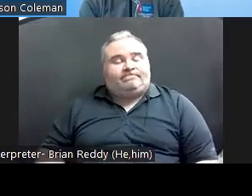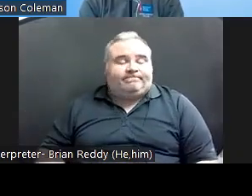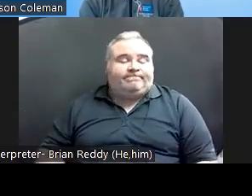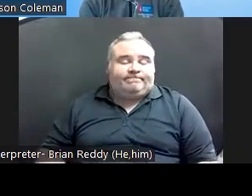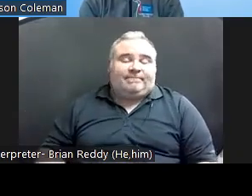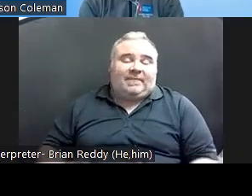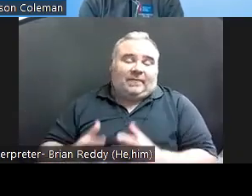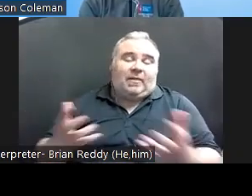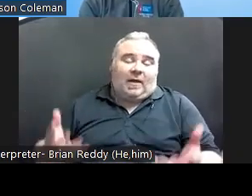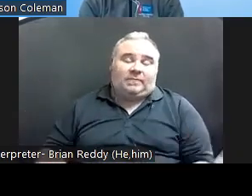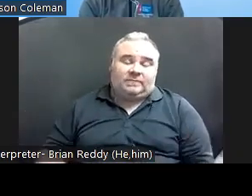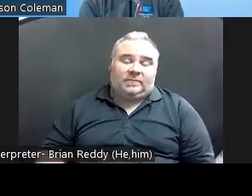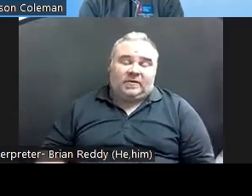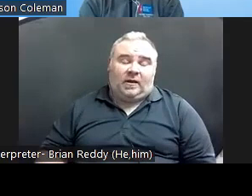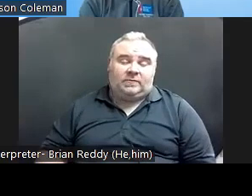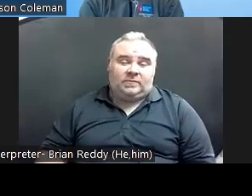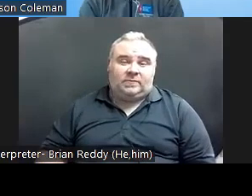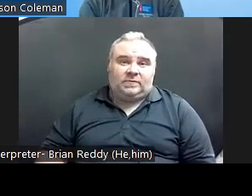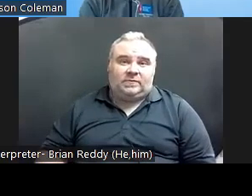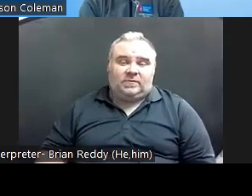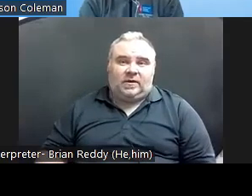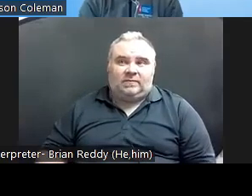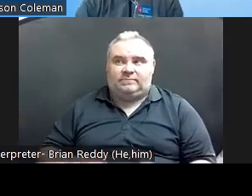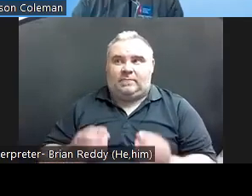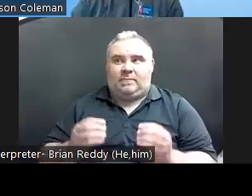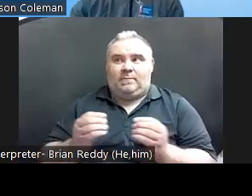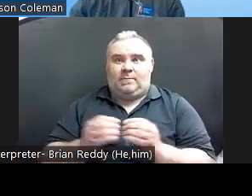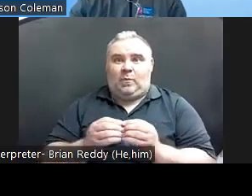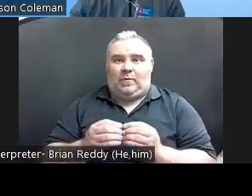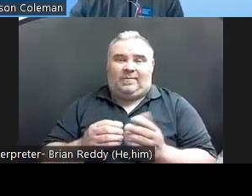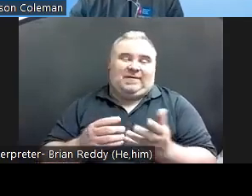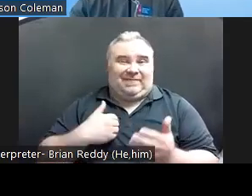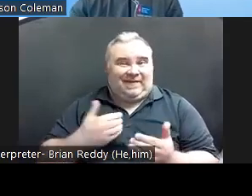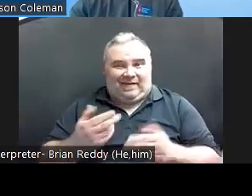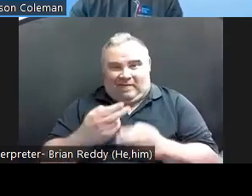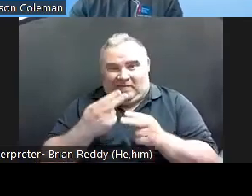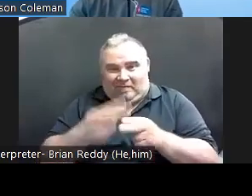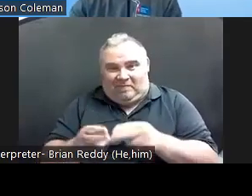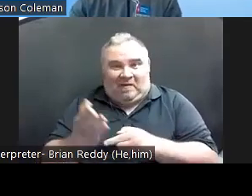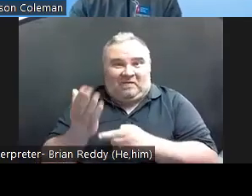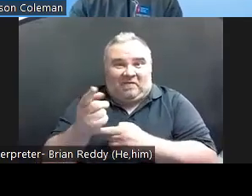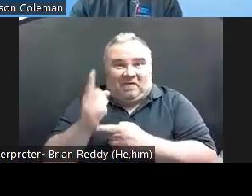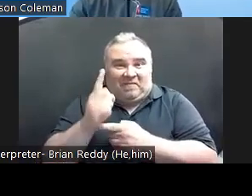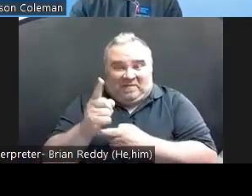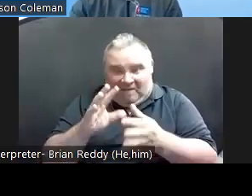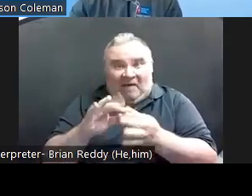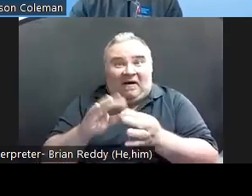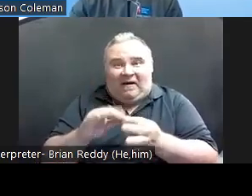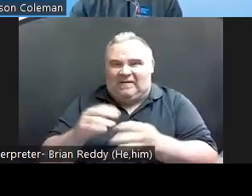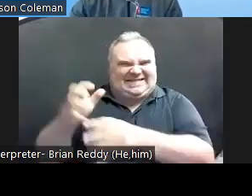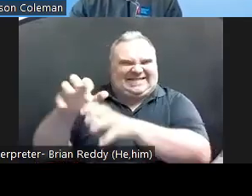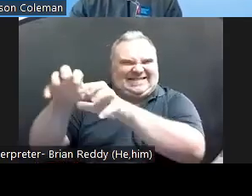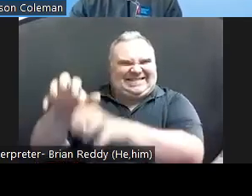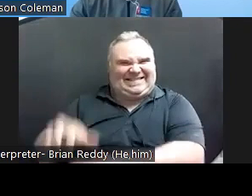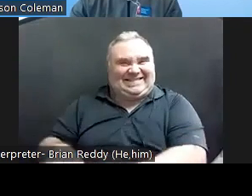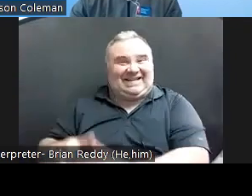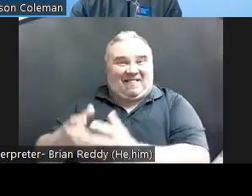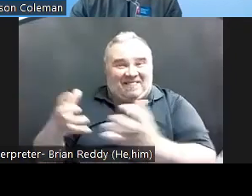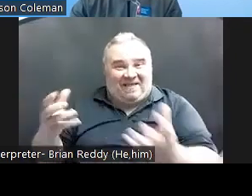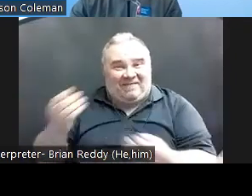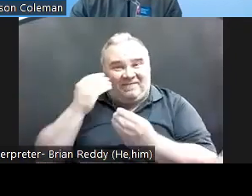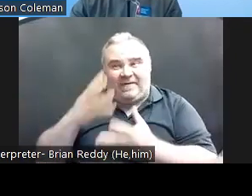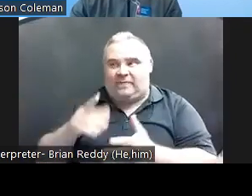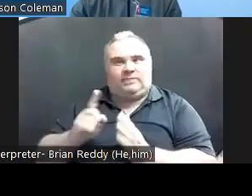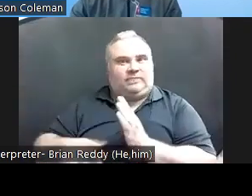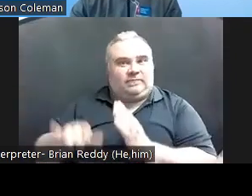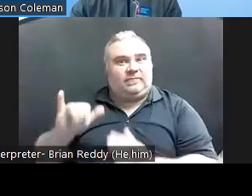there's quite a lot. There's more than I can cover in a 15-minute discussion here today. So I encourage you to take a look at